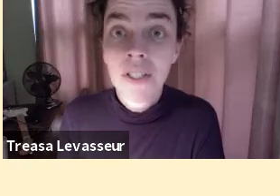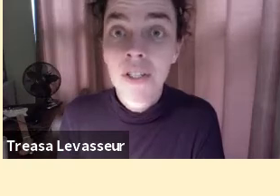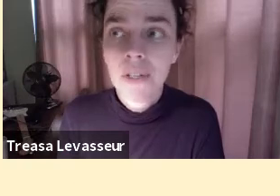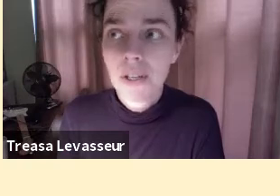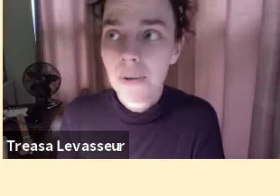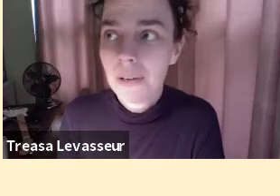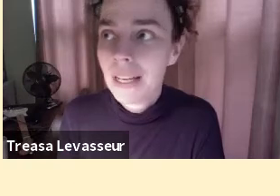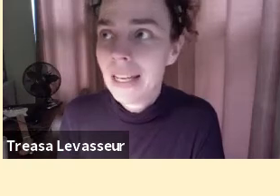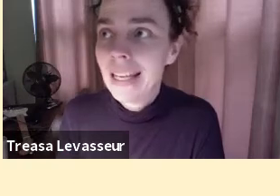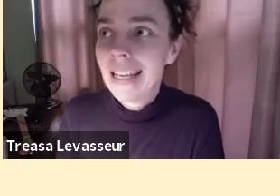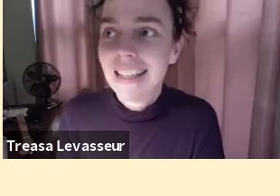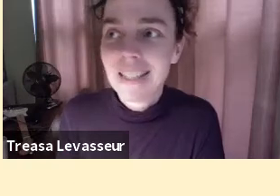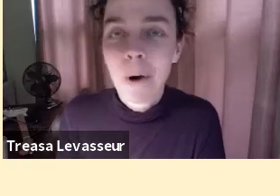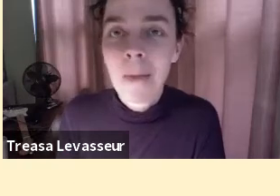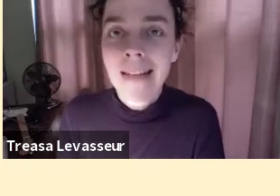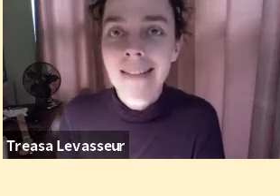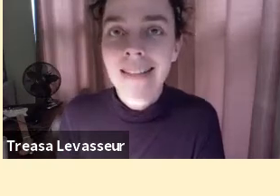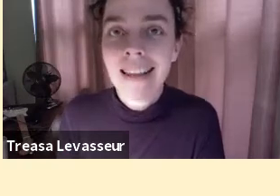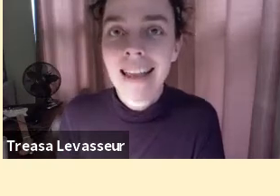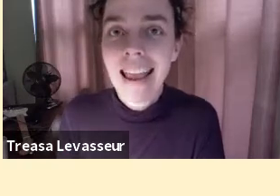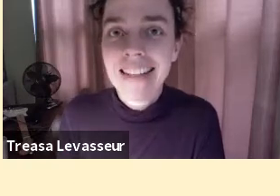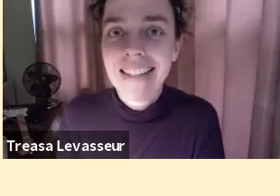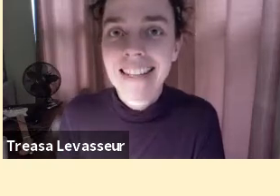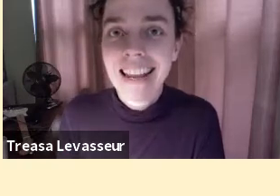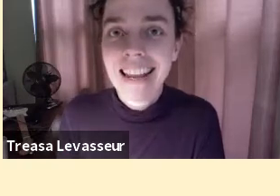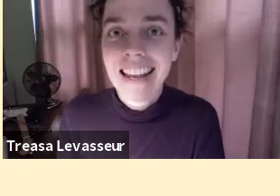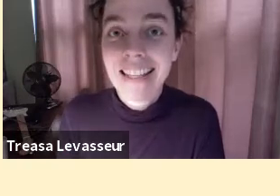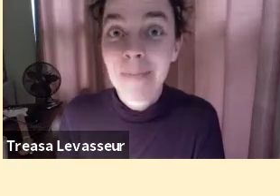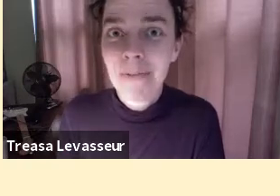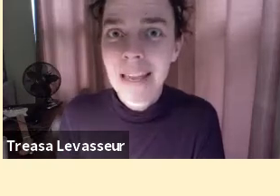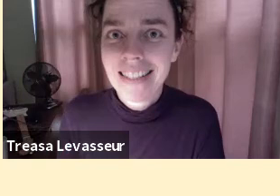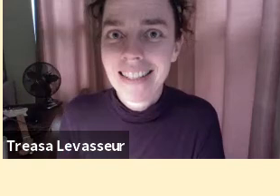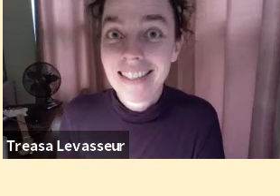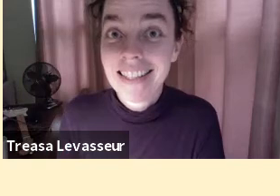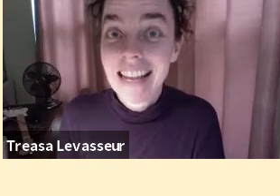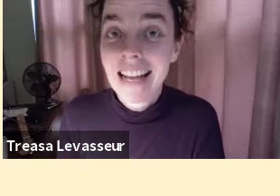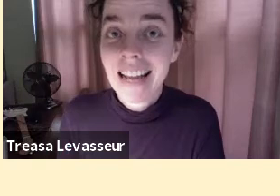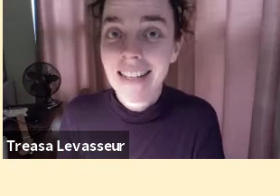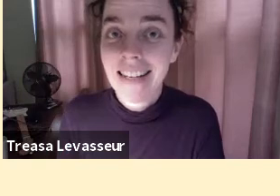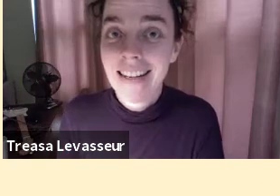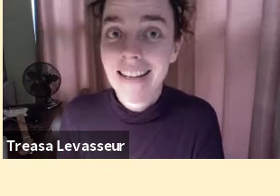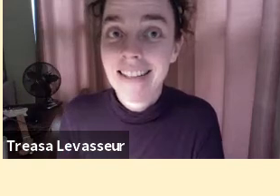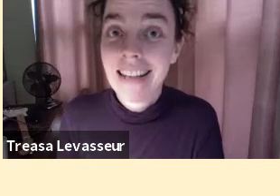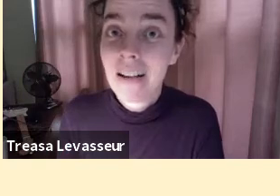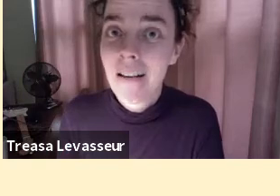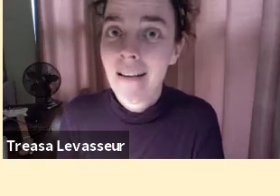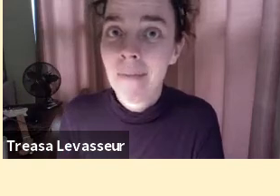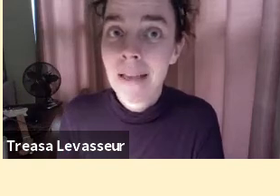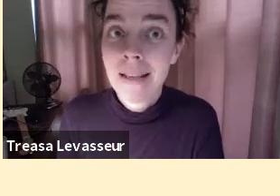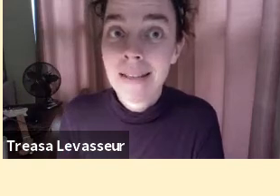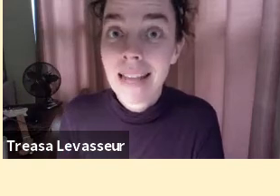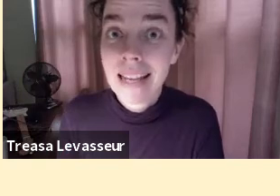interest to you. In this moment and in this movement, stay connected, stay